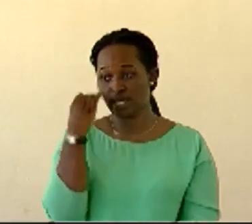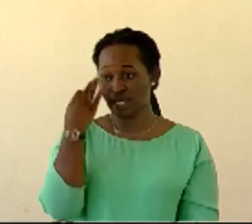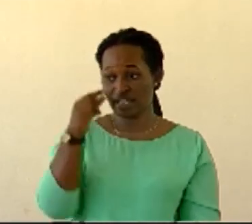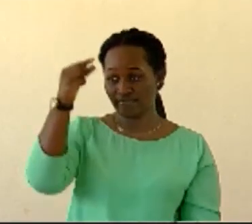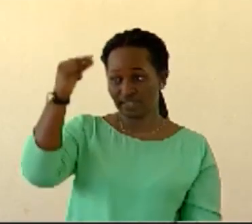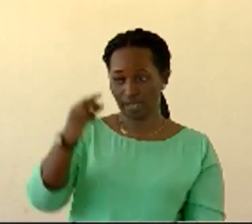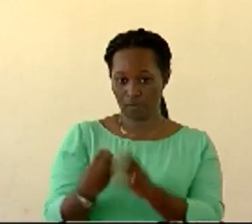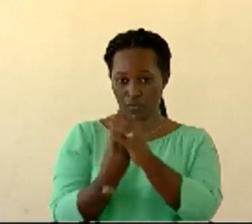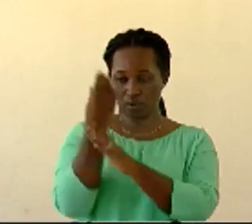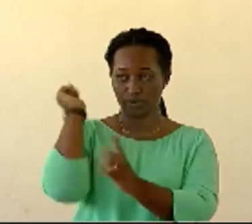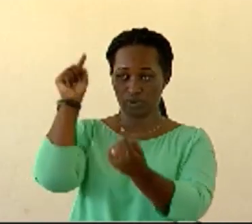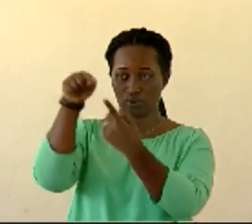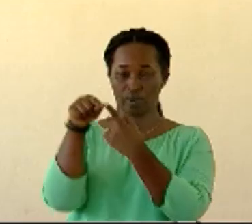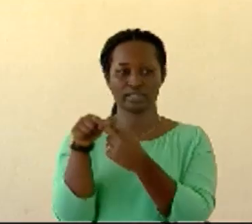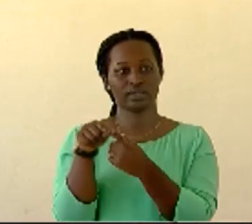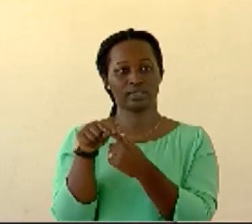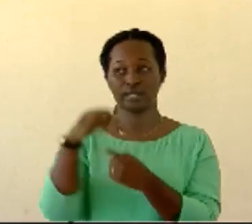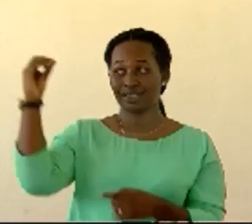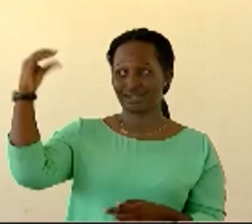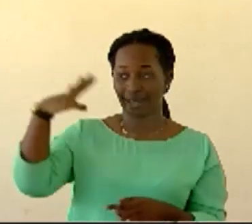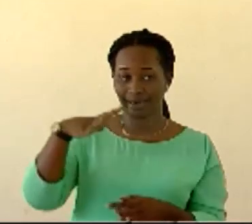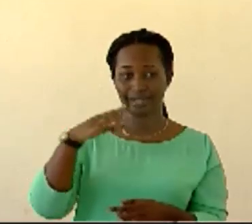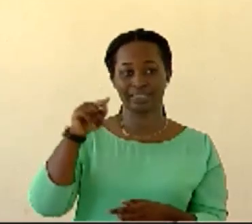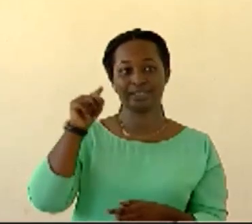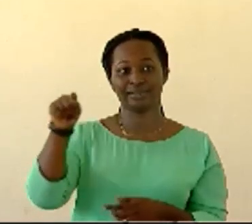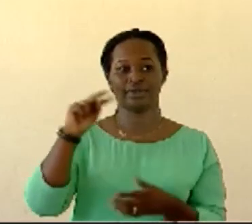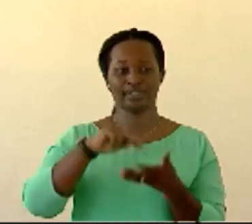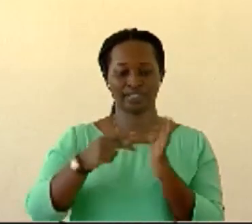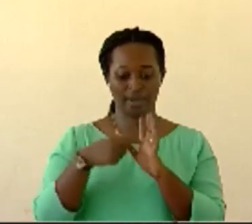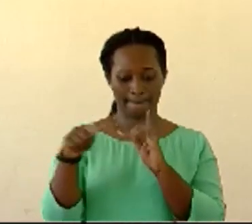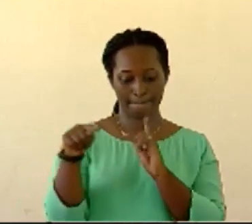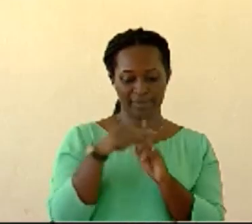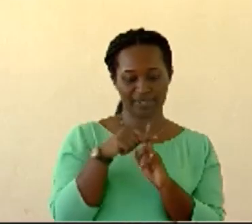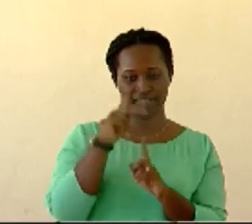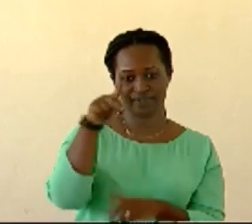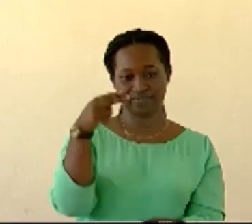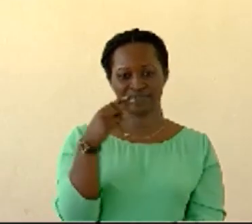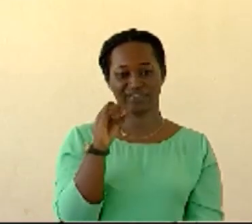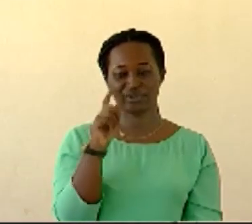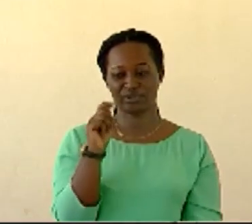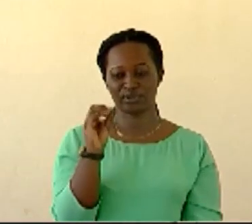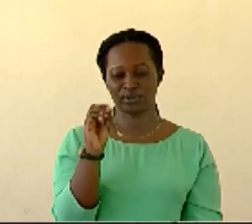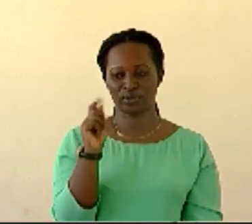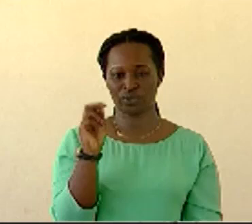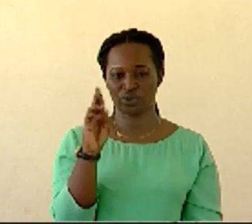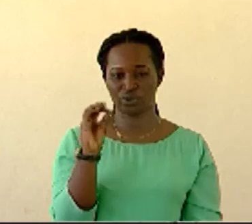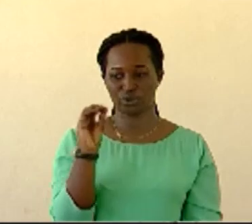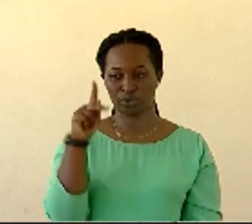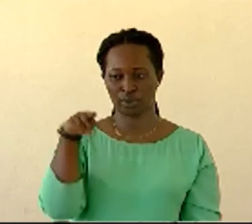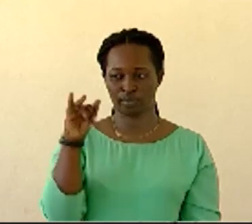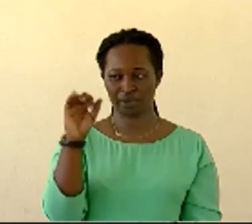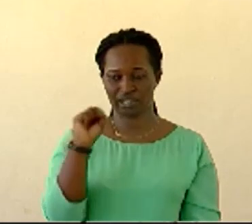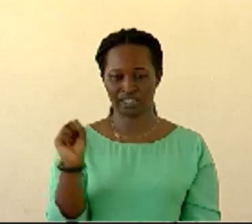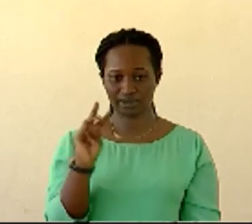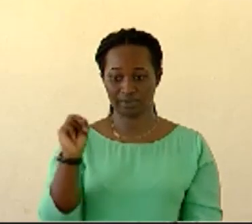is growing towards sunlight, that is positive phototropism. Then roots of